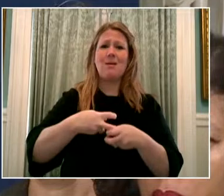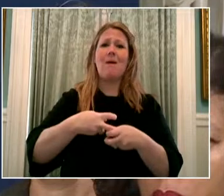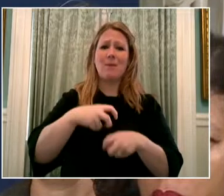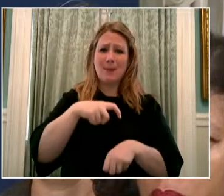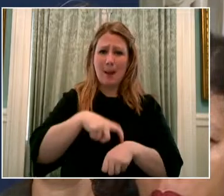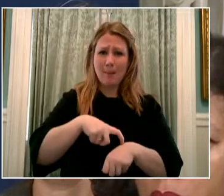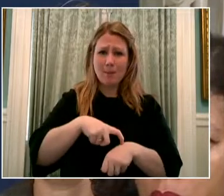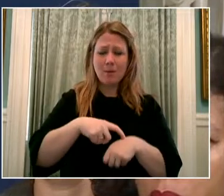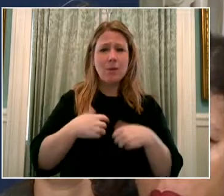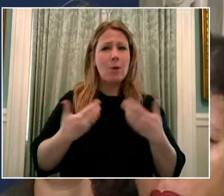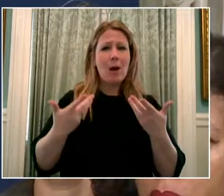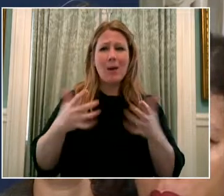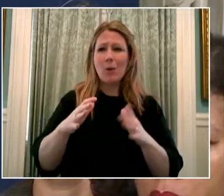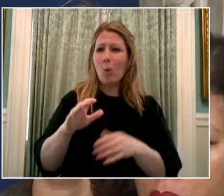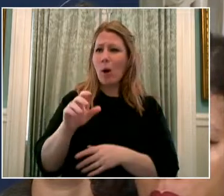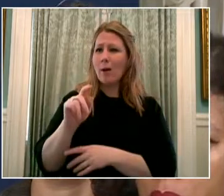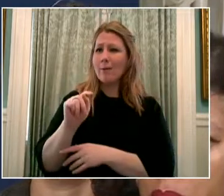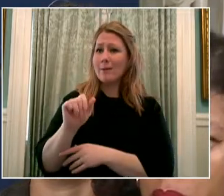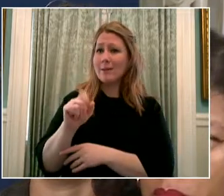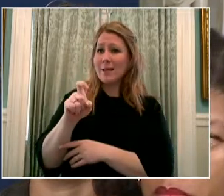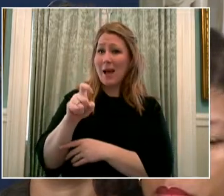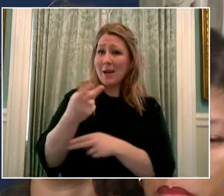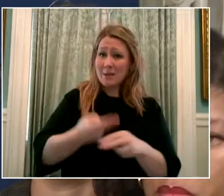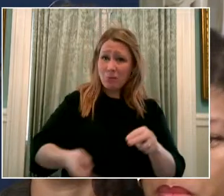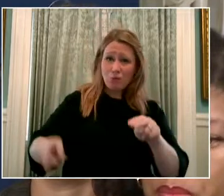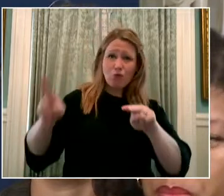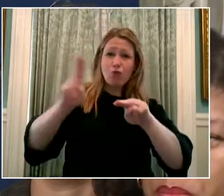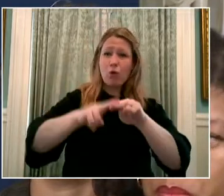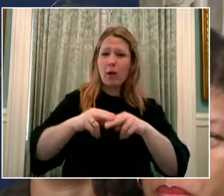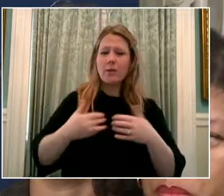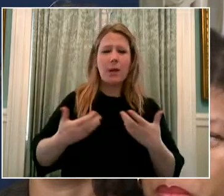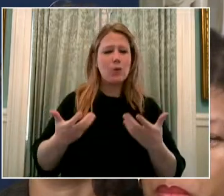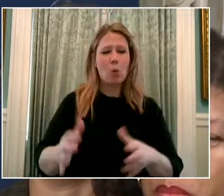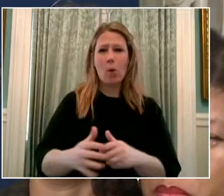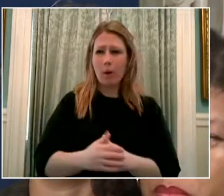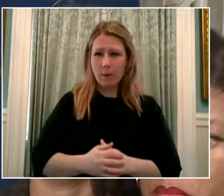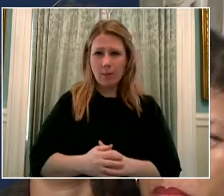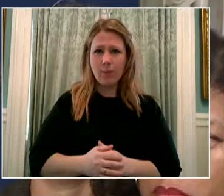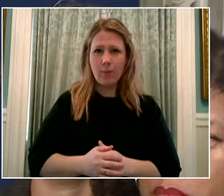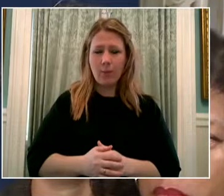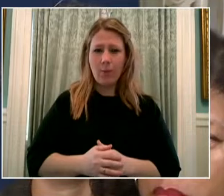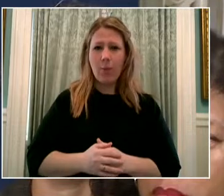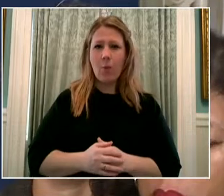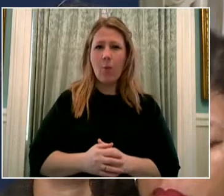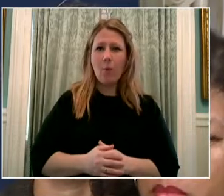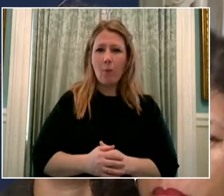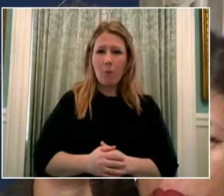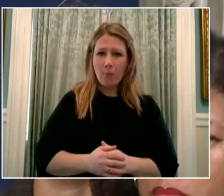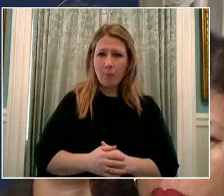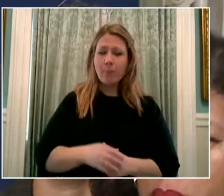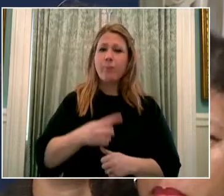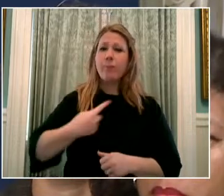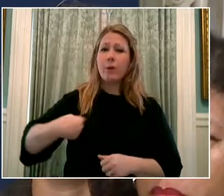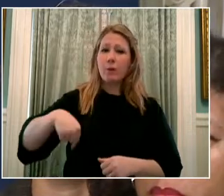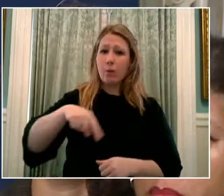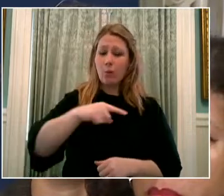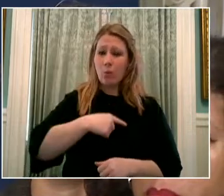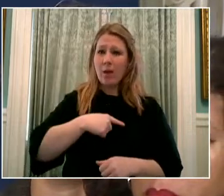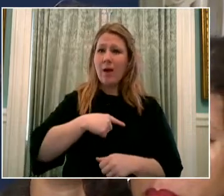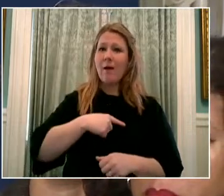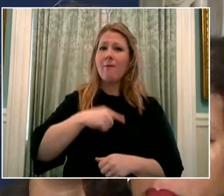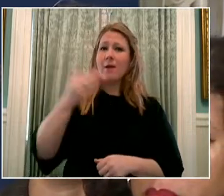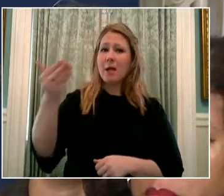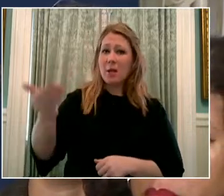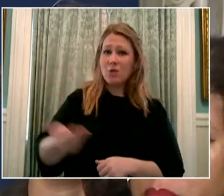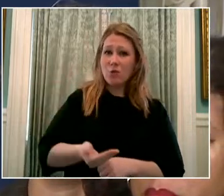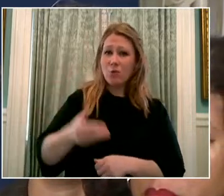that on the table. We have done something twice already, introduced PEGs, programs to eliminate the